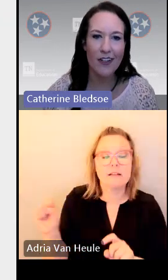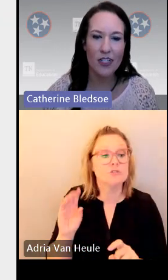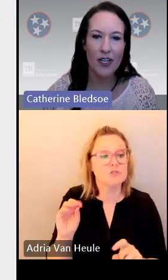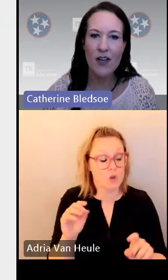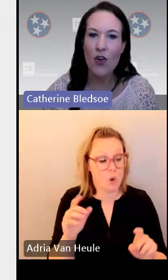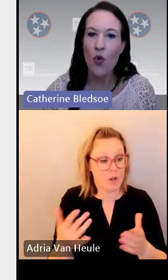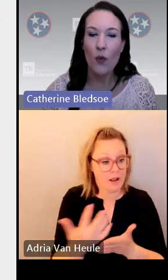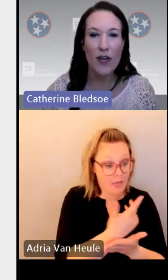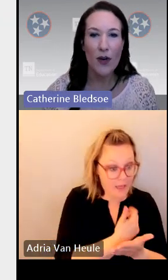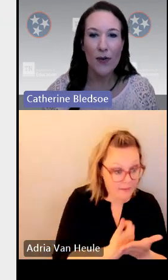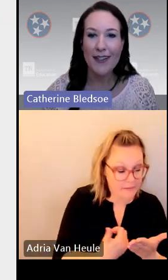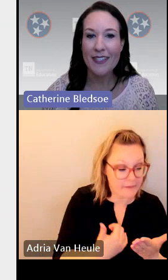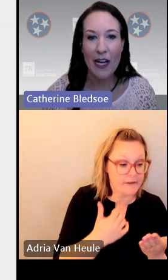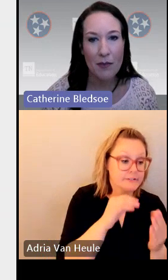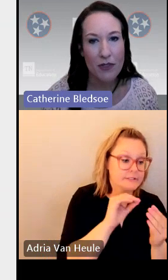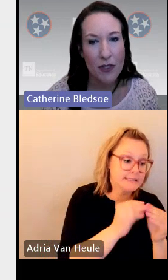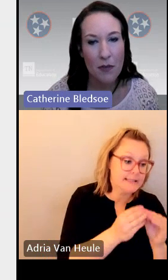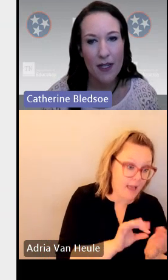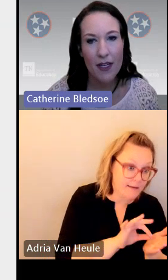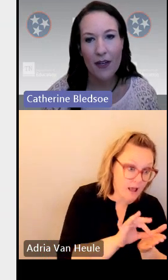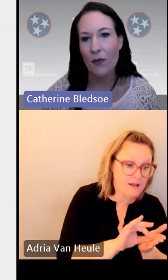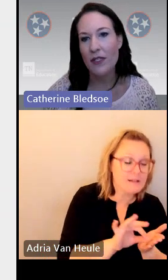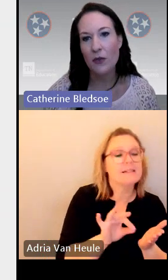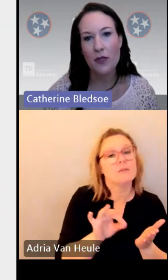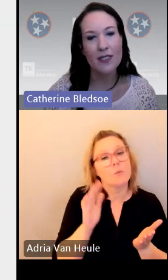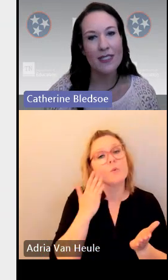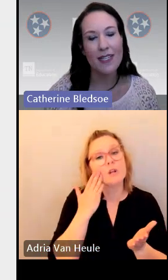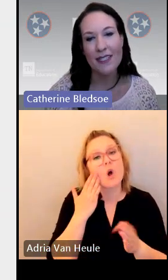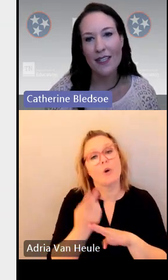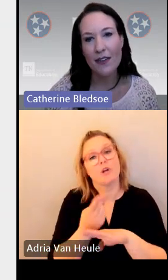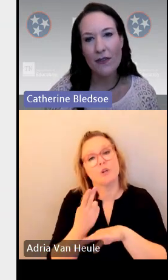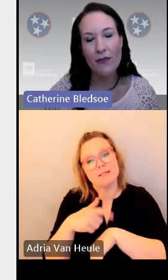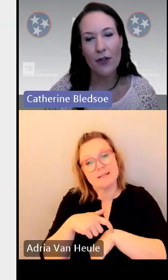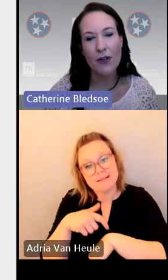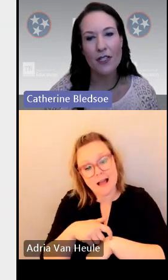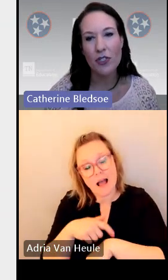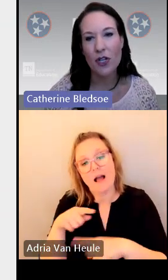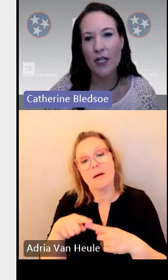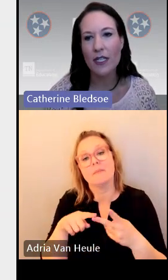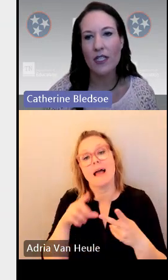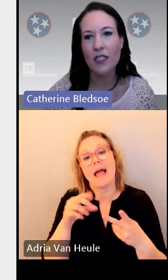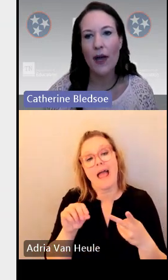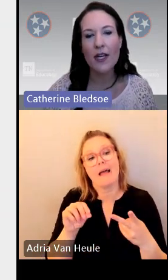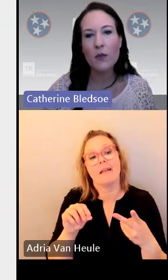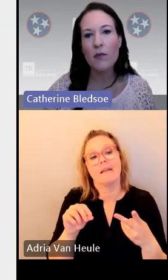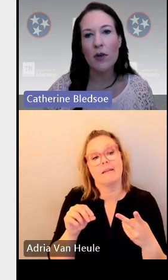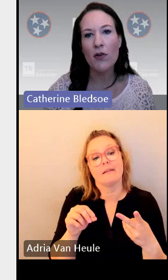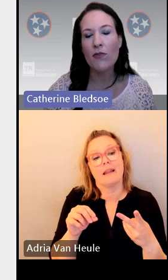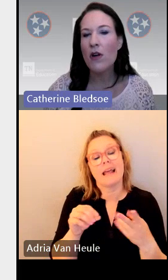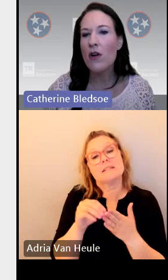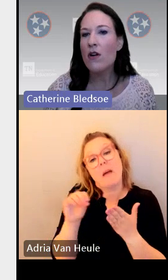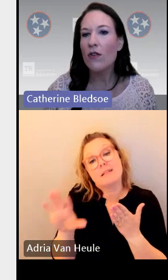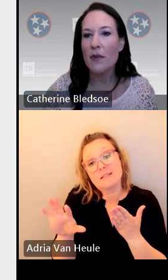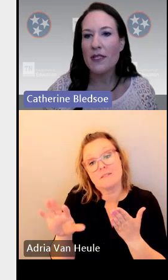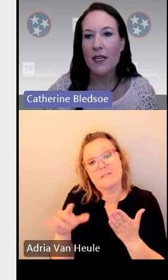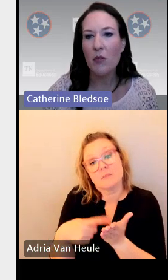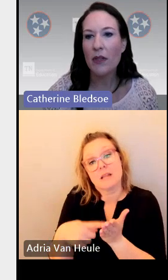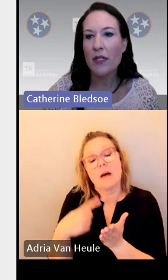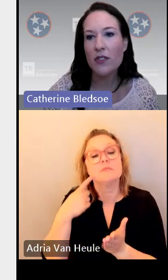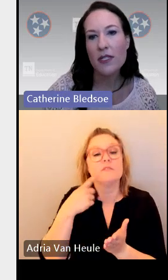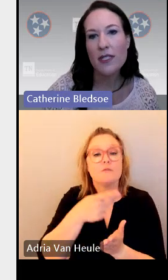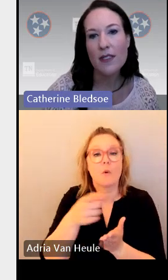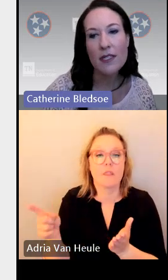data collection, we know, is time consuming, resource intensive for districts. And so as we move from